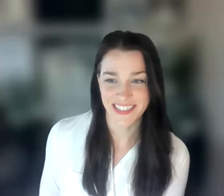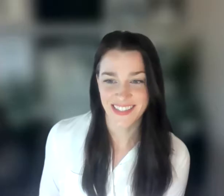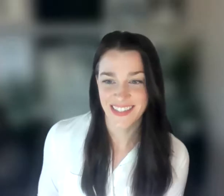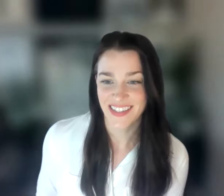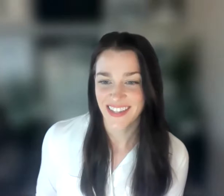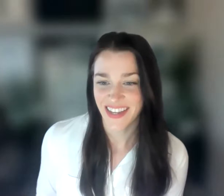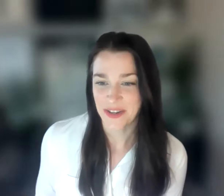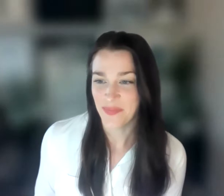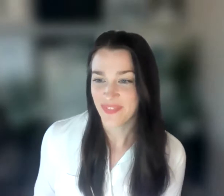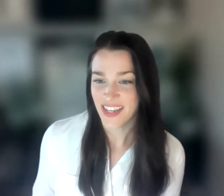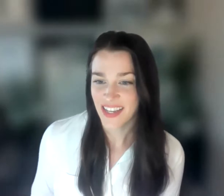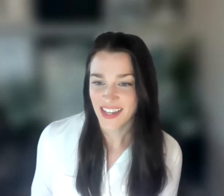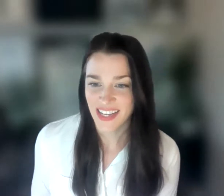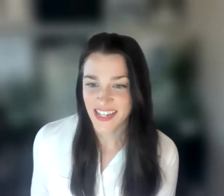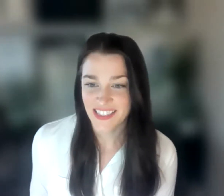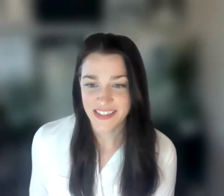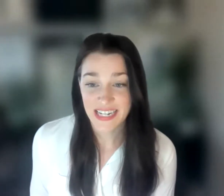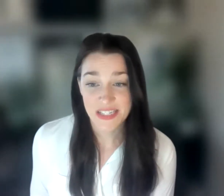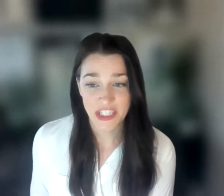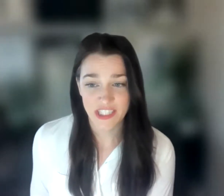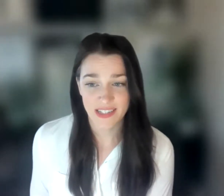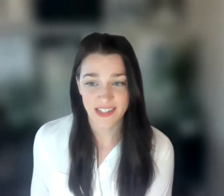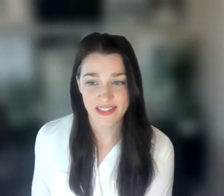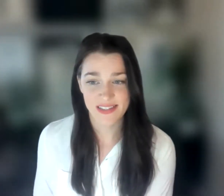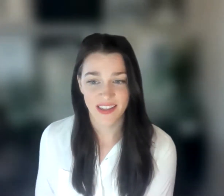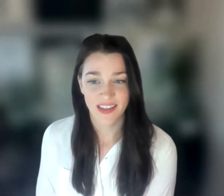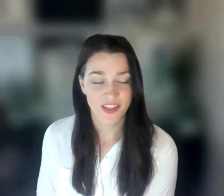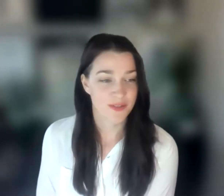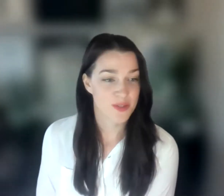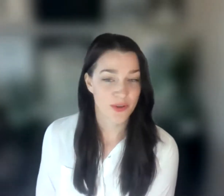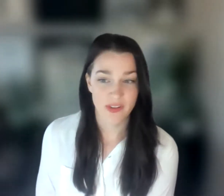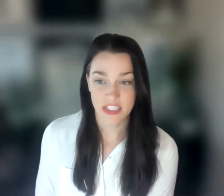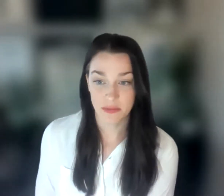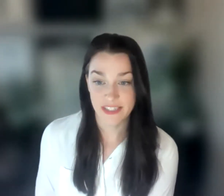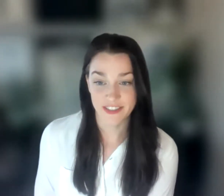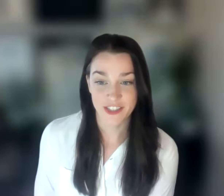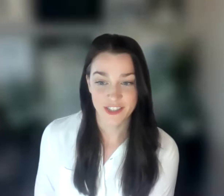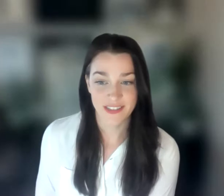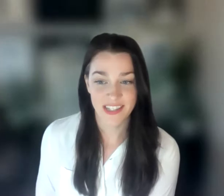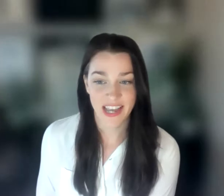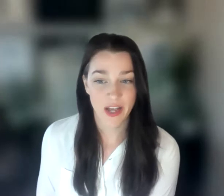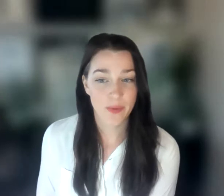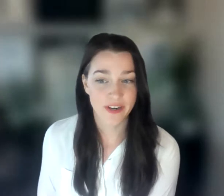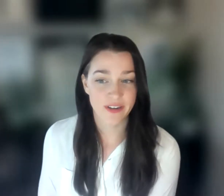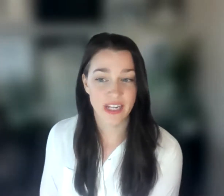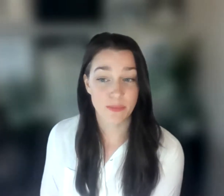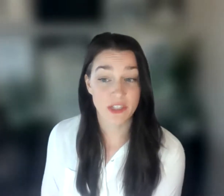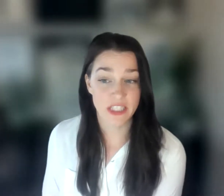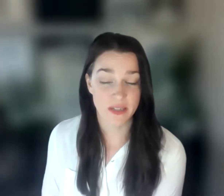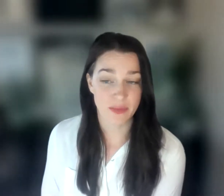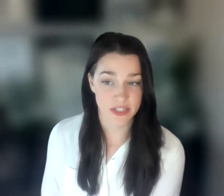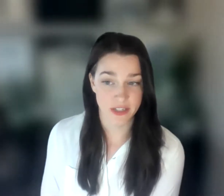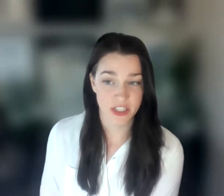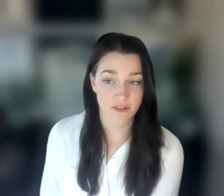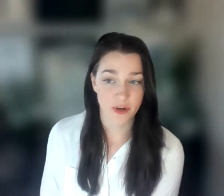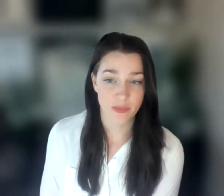Thanks, Sachin. And our next question is, you spoke a lot to researchers. How will current and